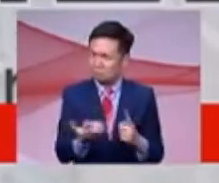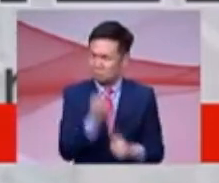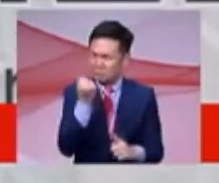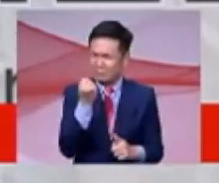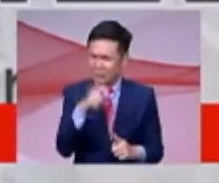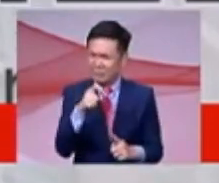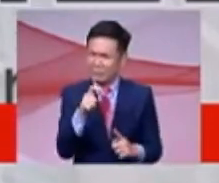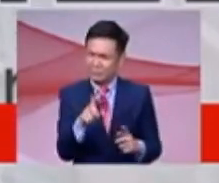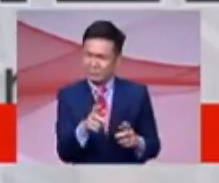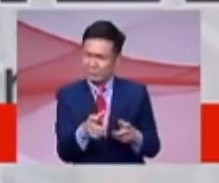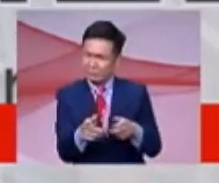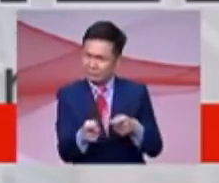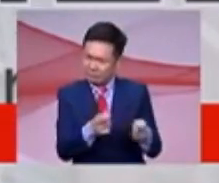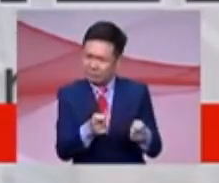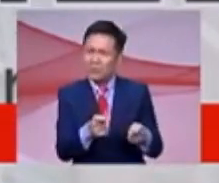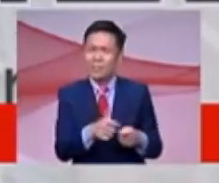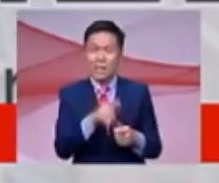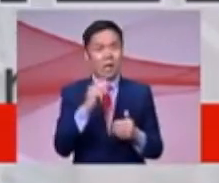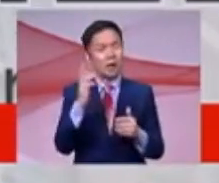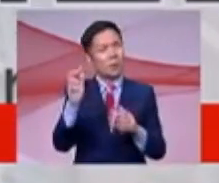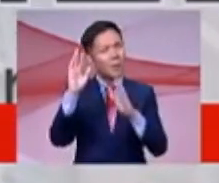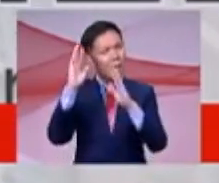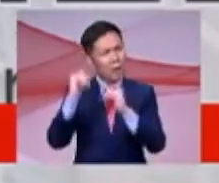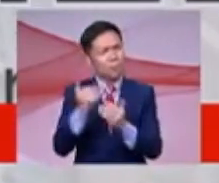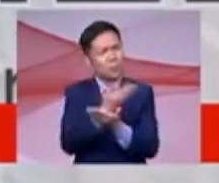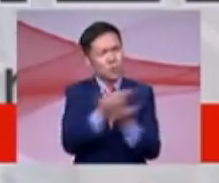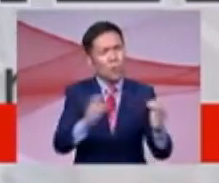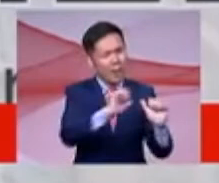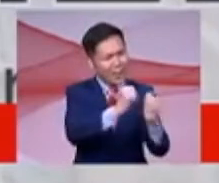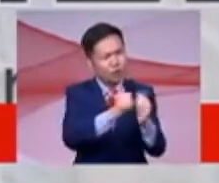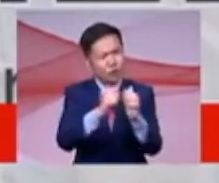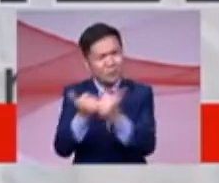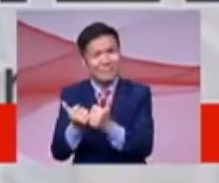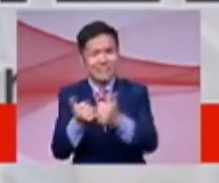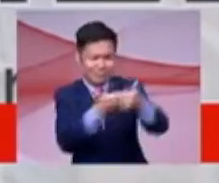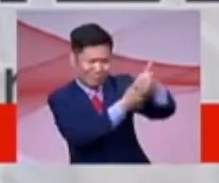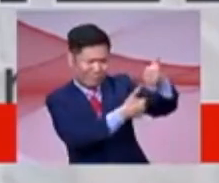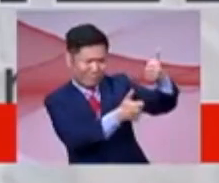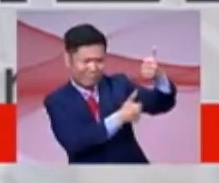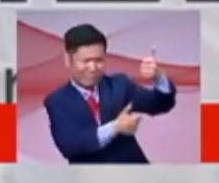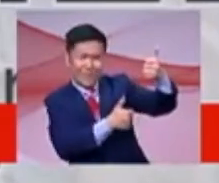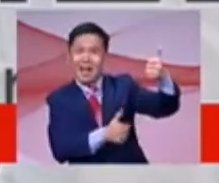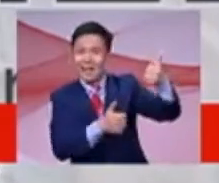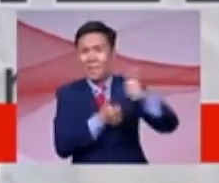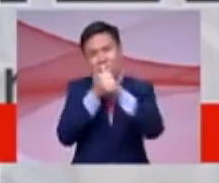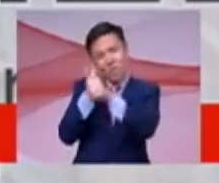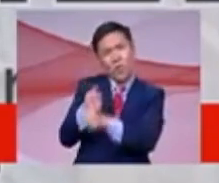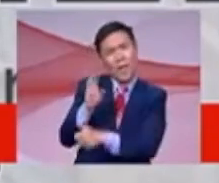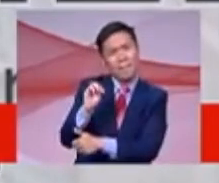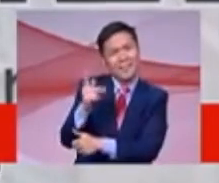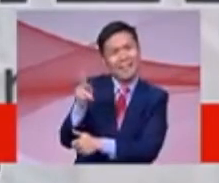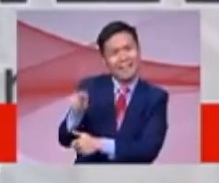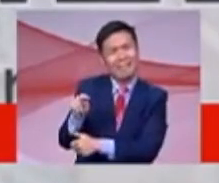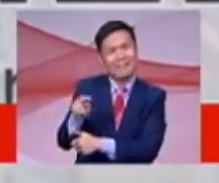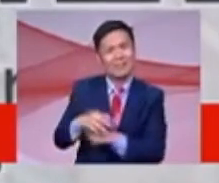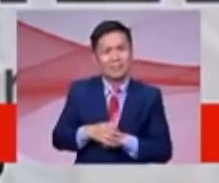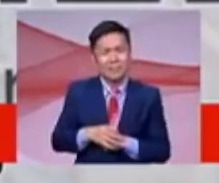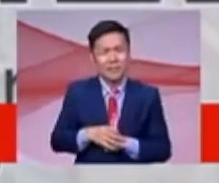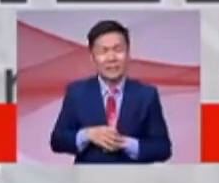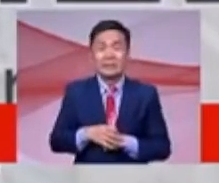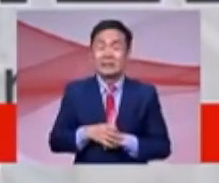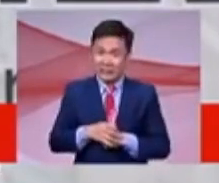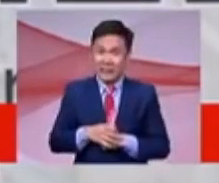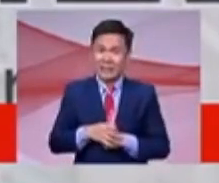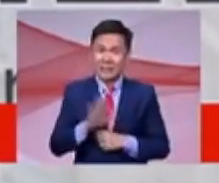the agencies and relevant sectors will follow the guidelines from MKN and